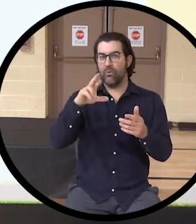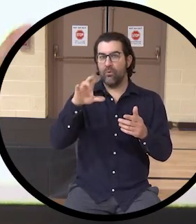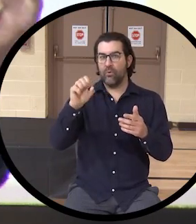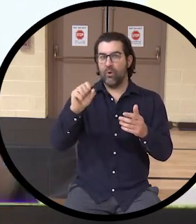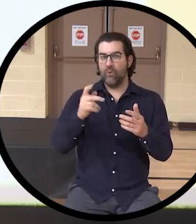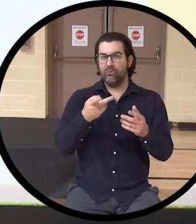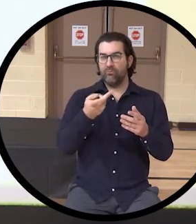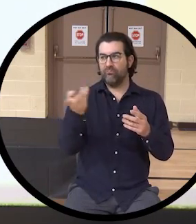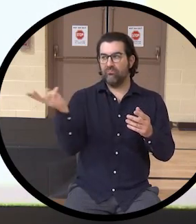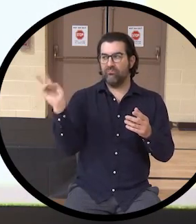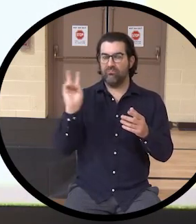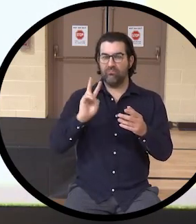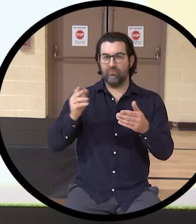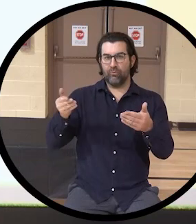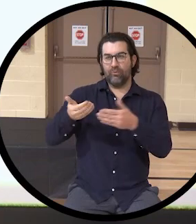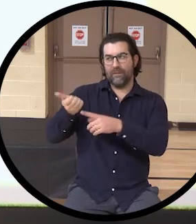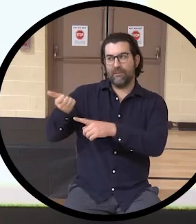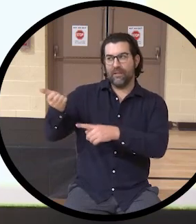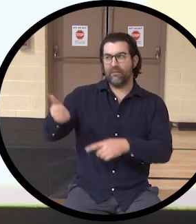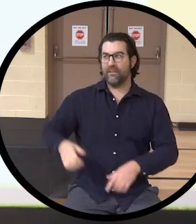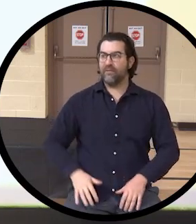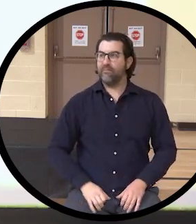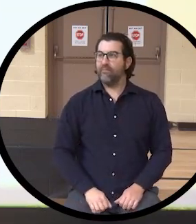give them a chance to introduce themselves.